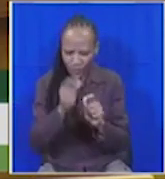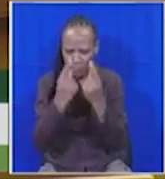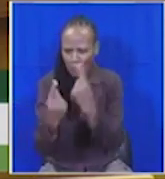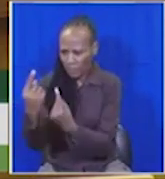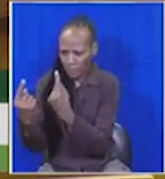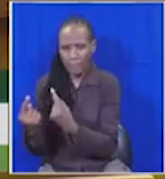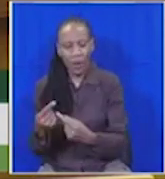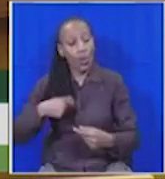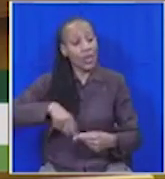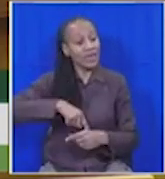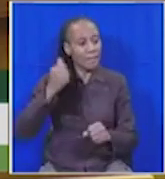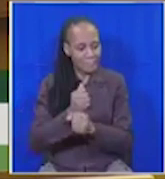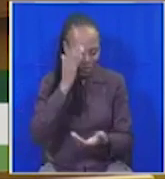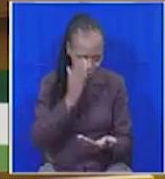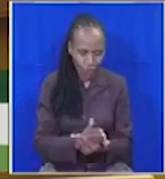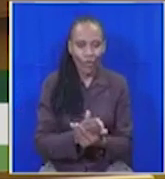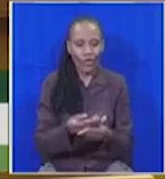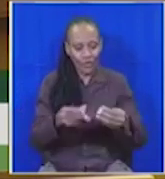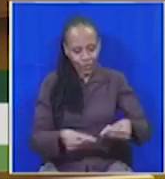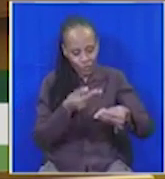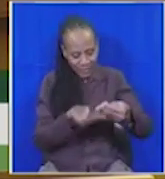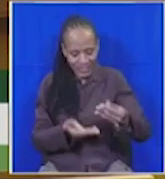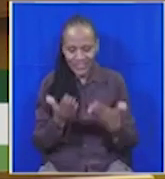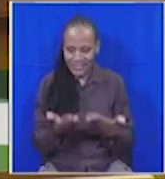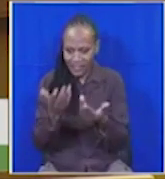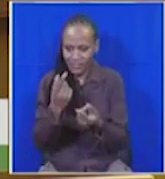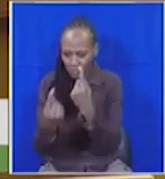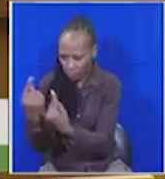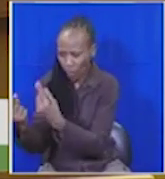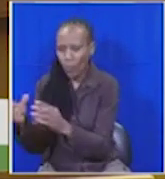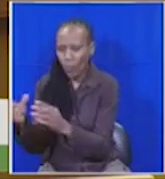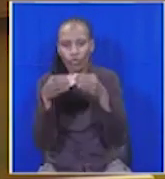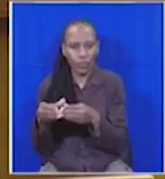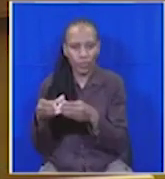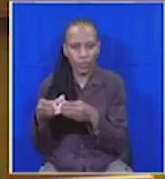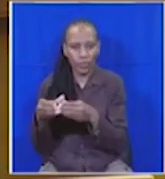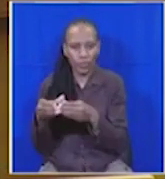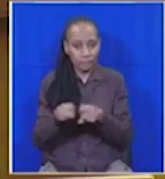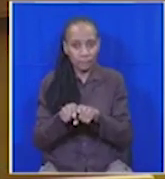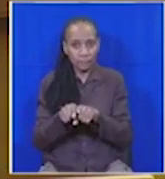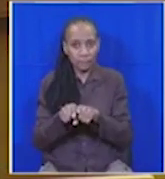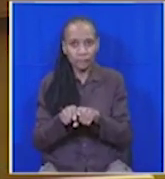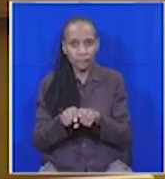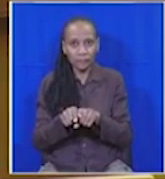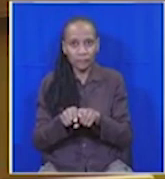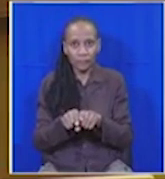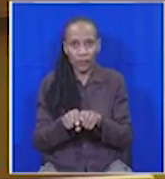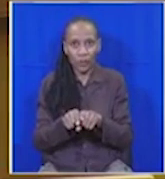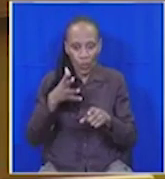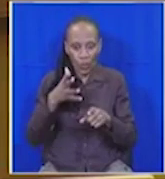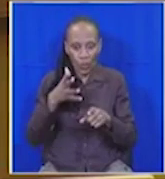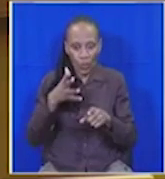that it was a multi-party document and that we, in fact, give effect to the tenets of and the values